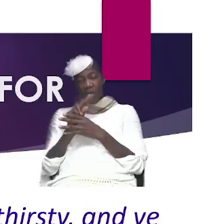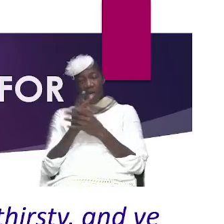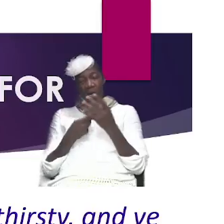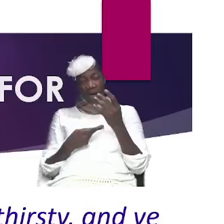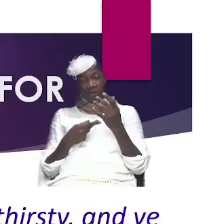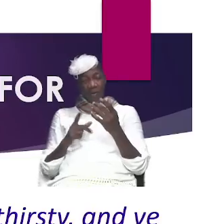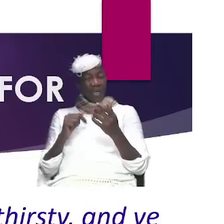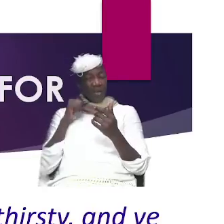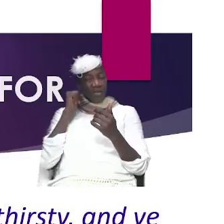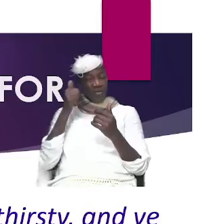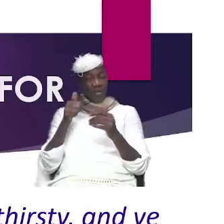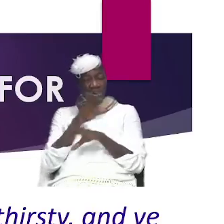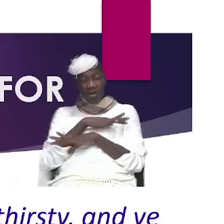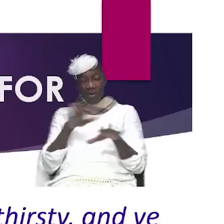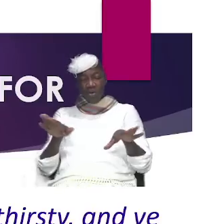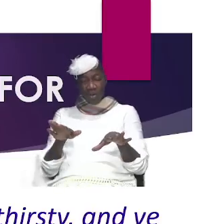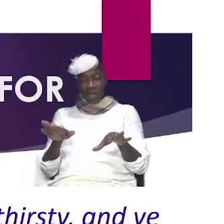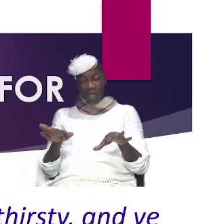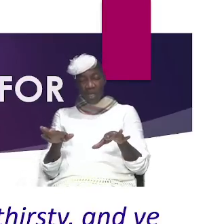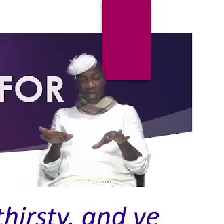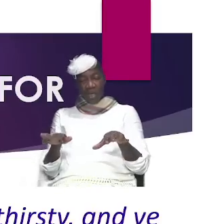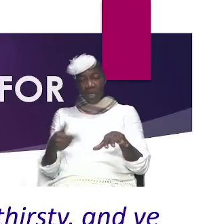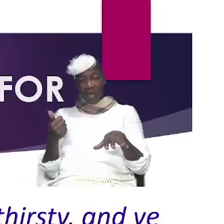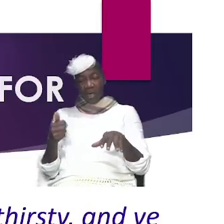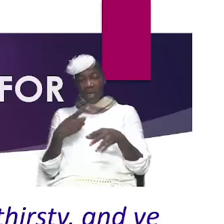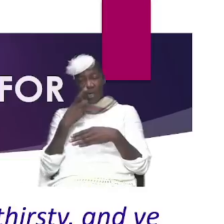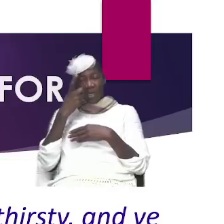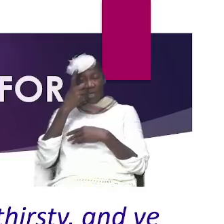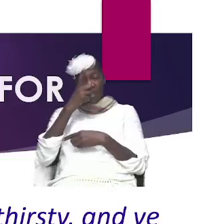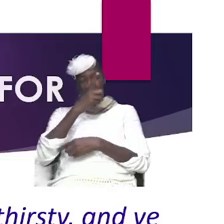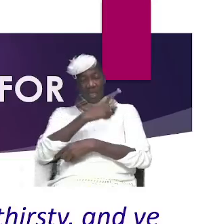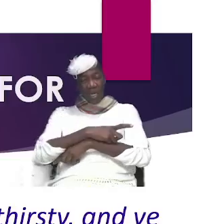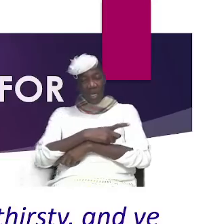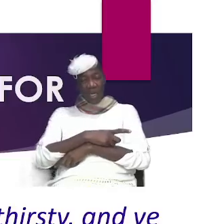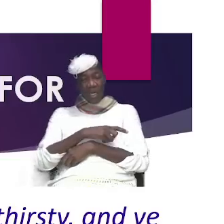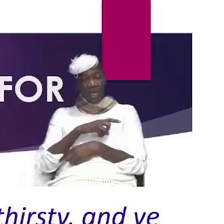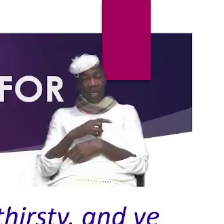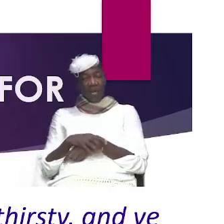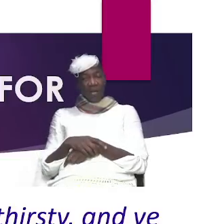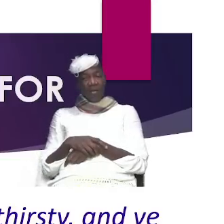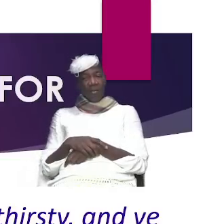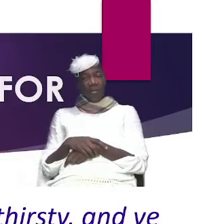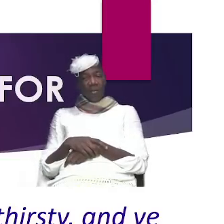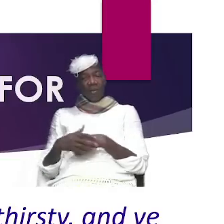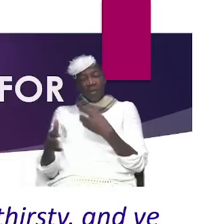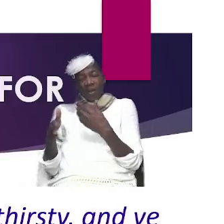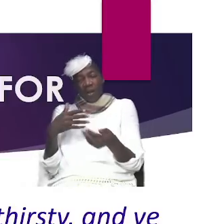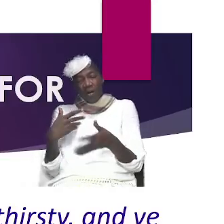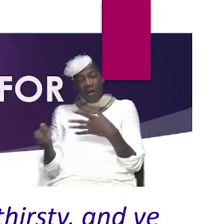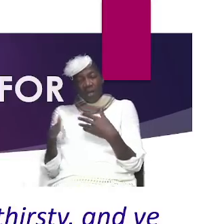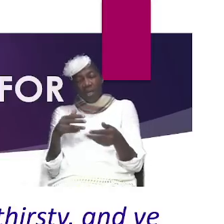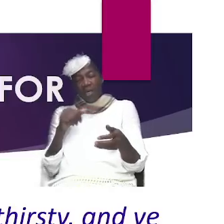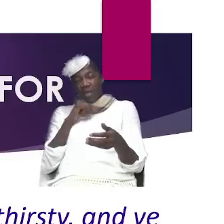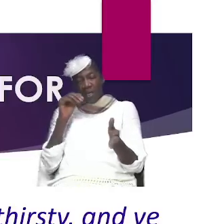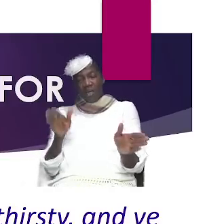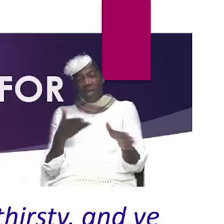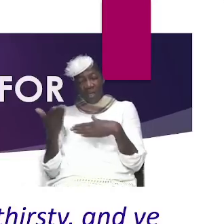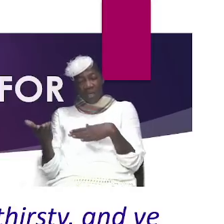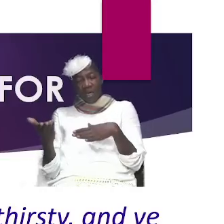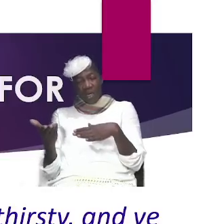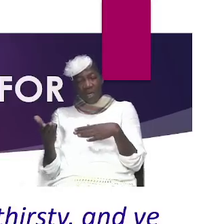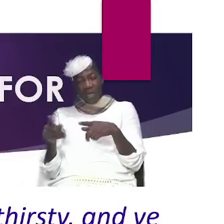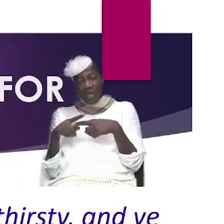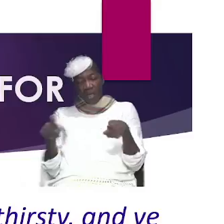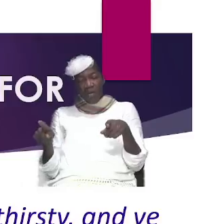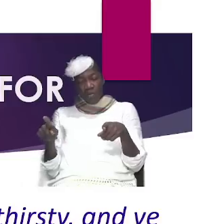might pass with nothing, and then one meal the day after. So that although they are not dying, they are in a